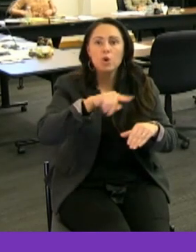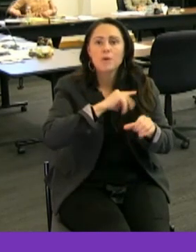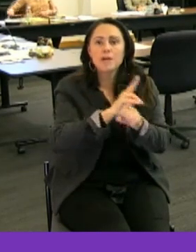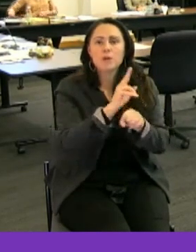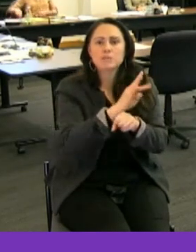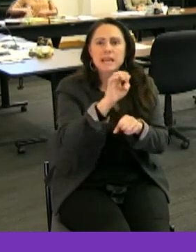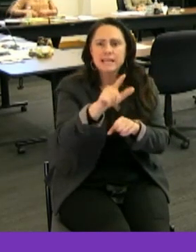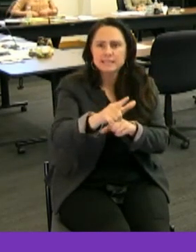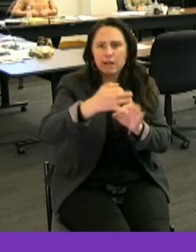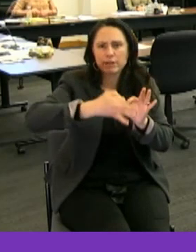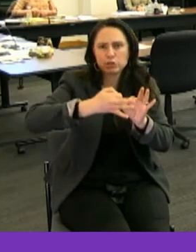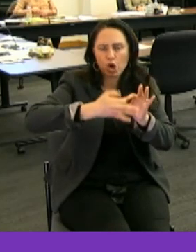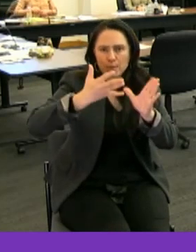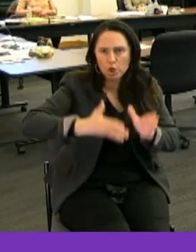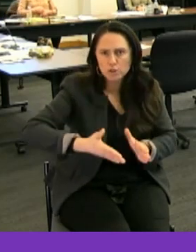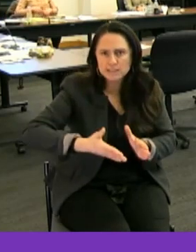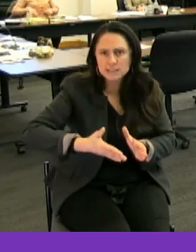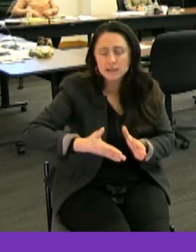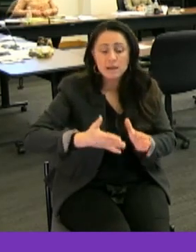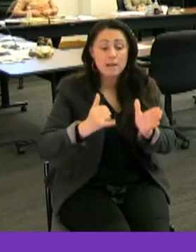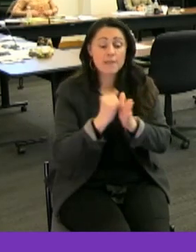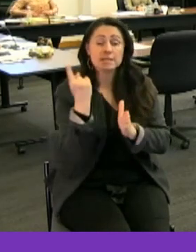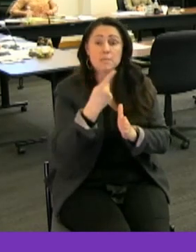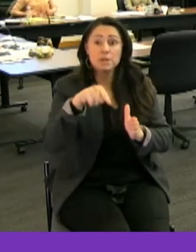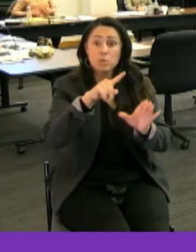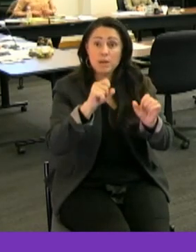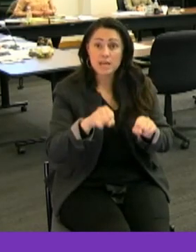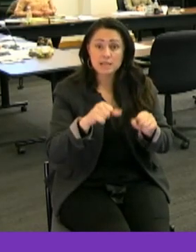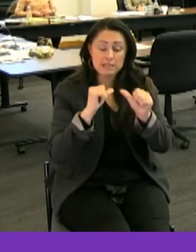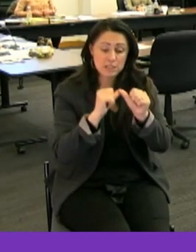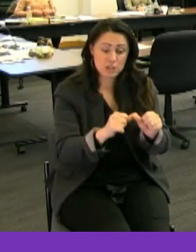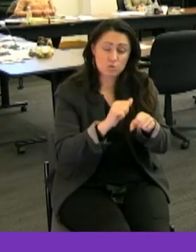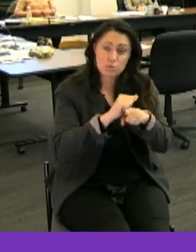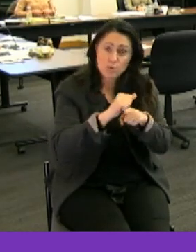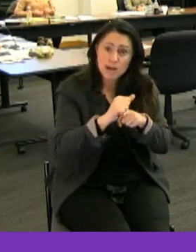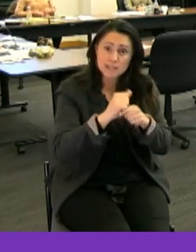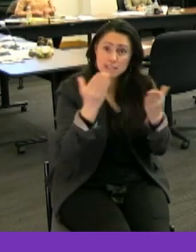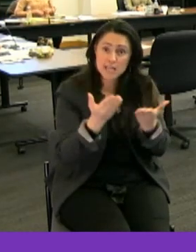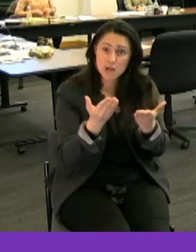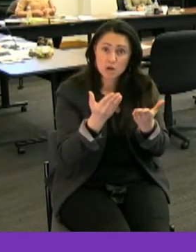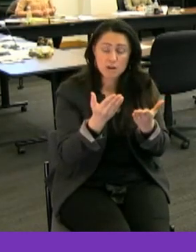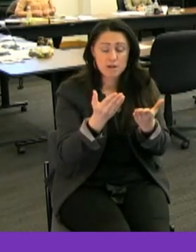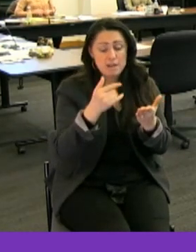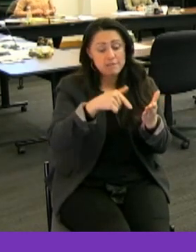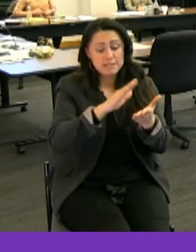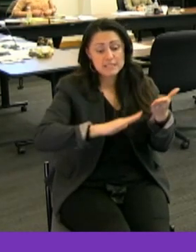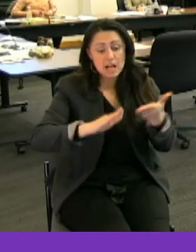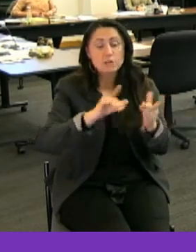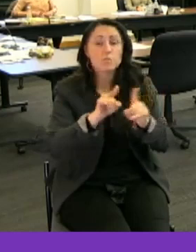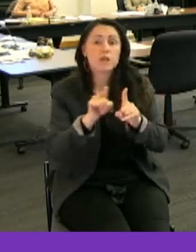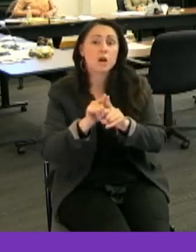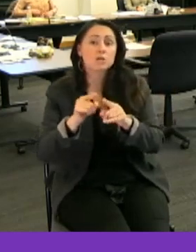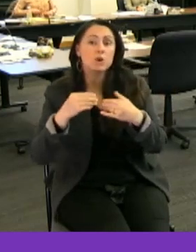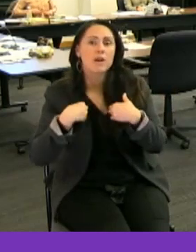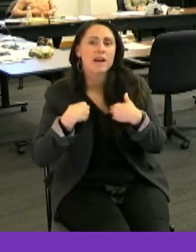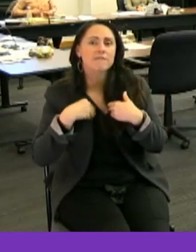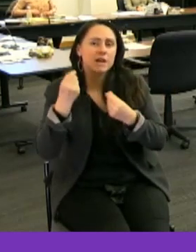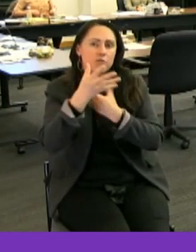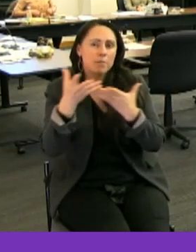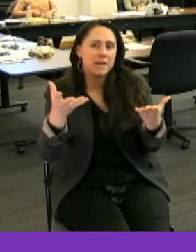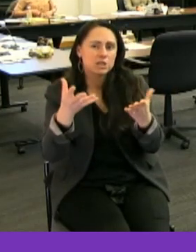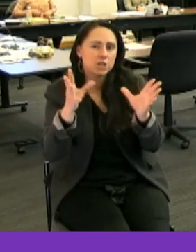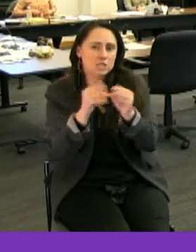utilize ASL interpreters. That's something that we continue to practice at the institution. We also have